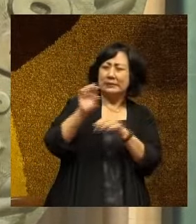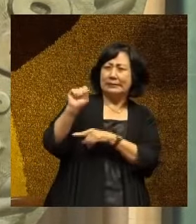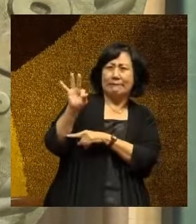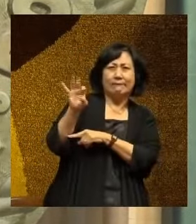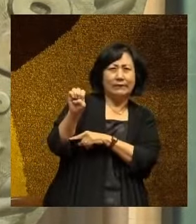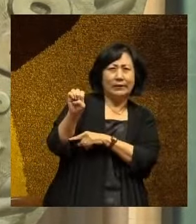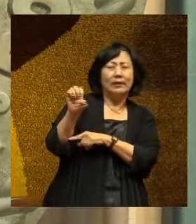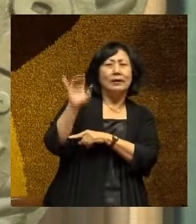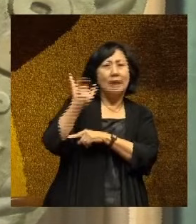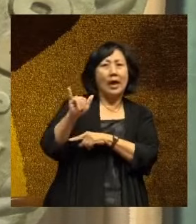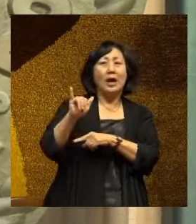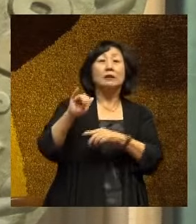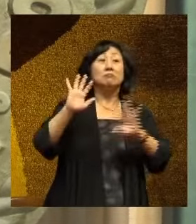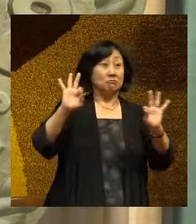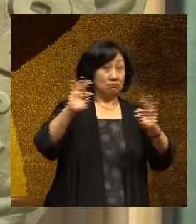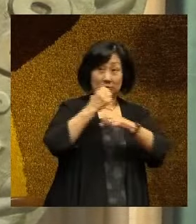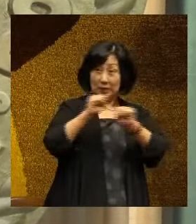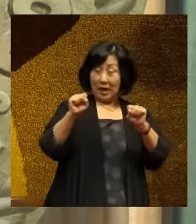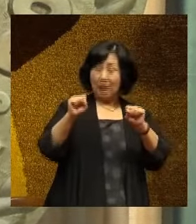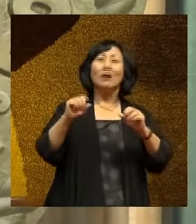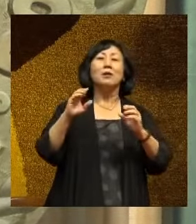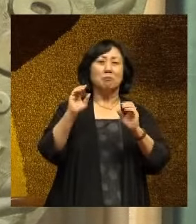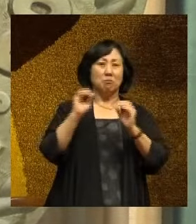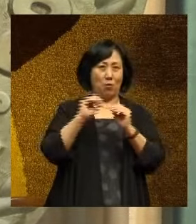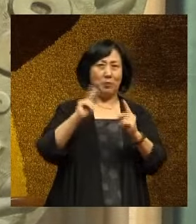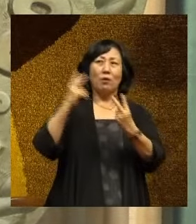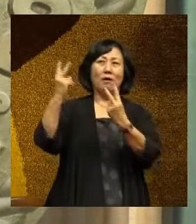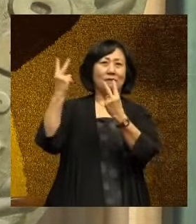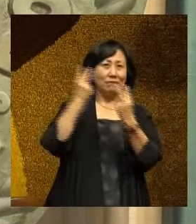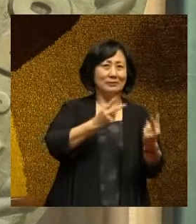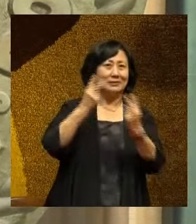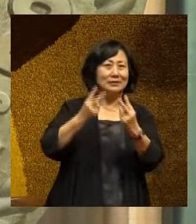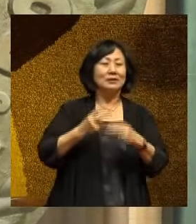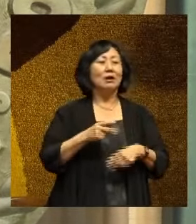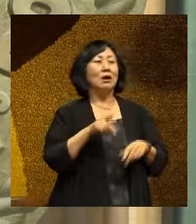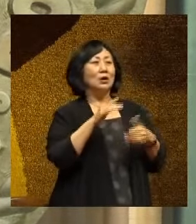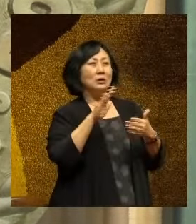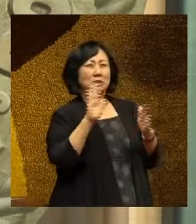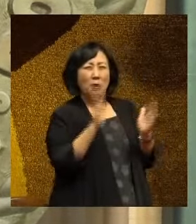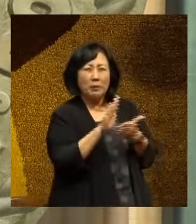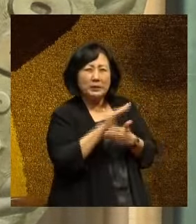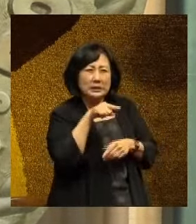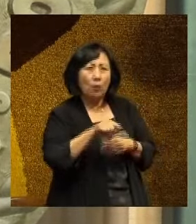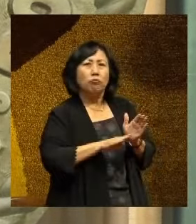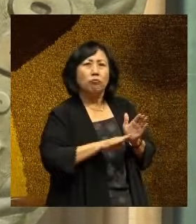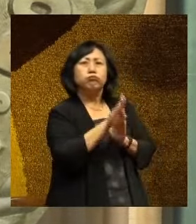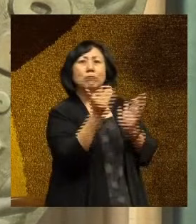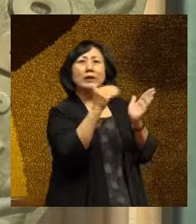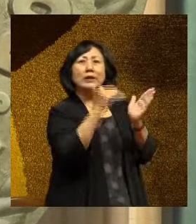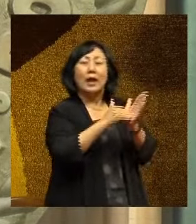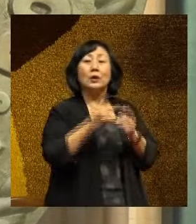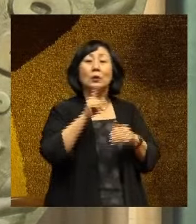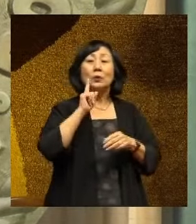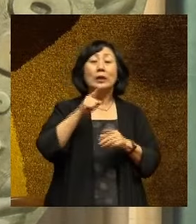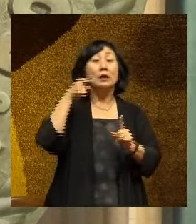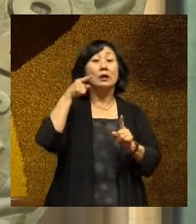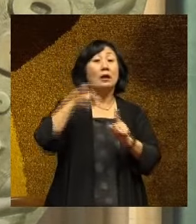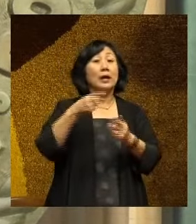our visitor industry, reviving our small businesses, and re-energizing our